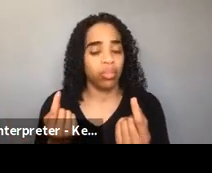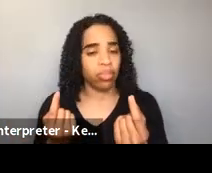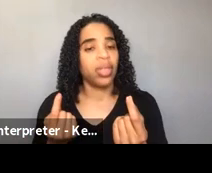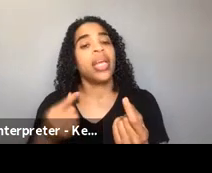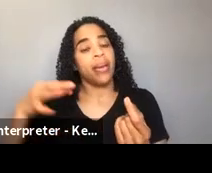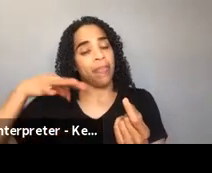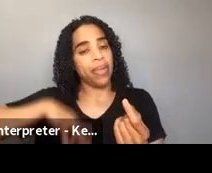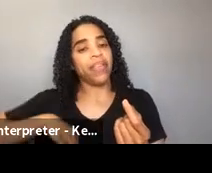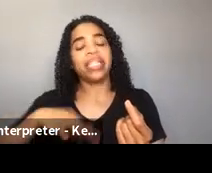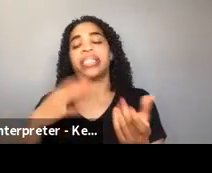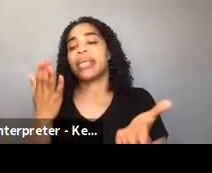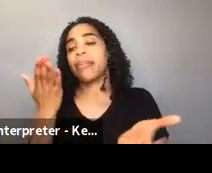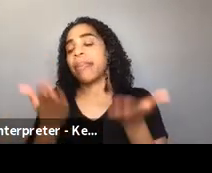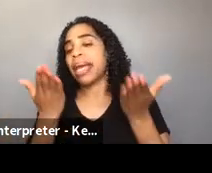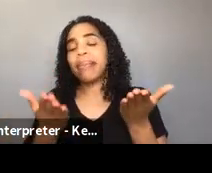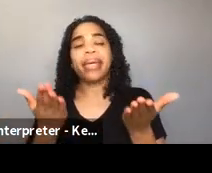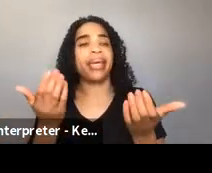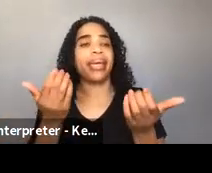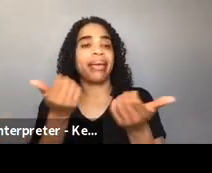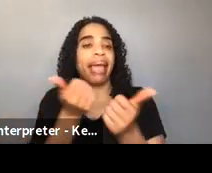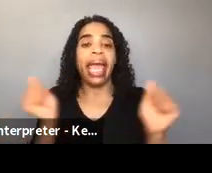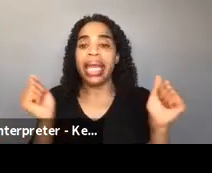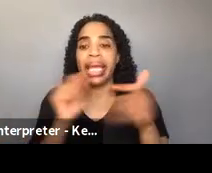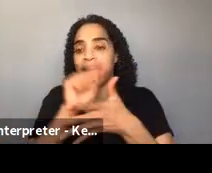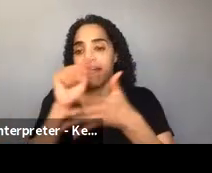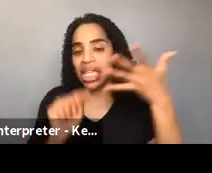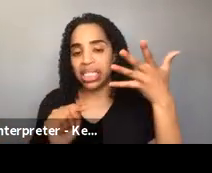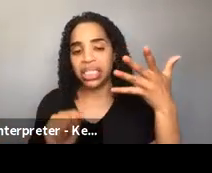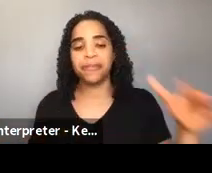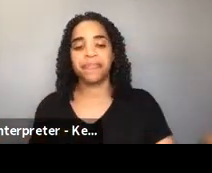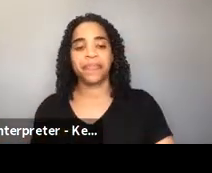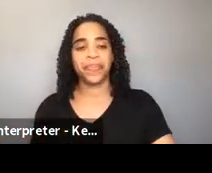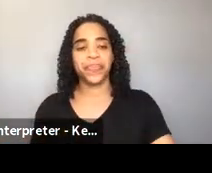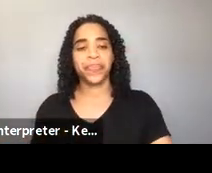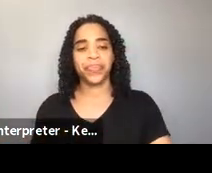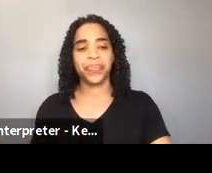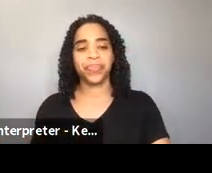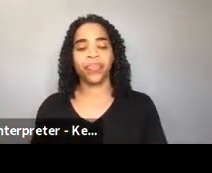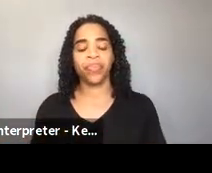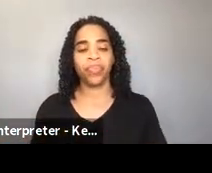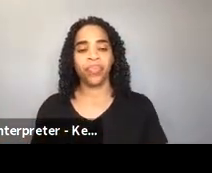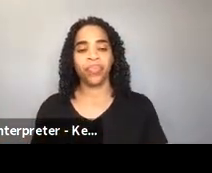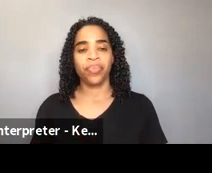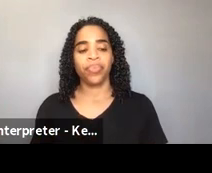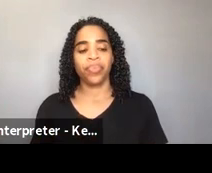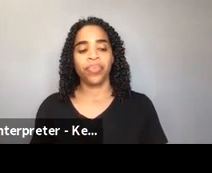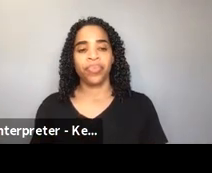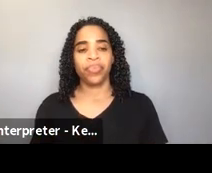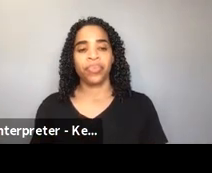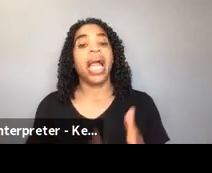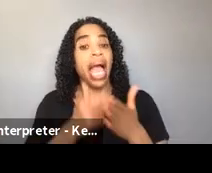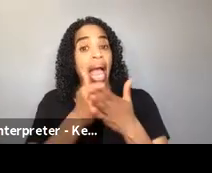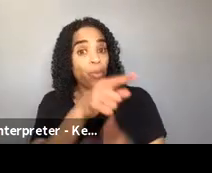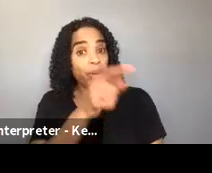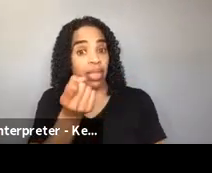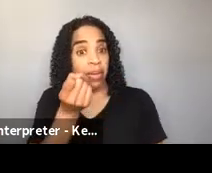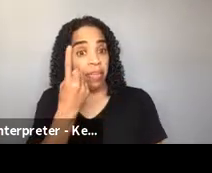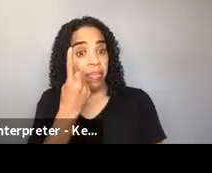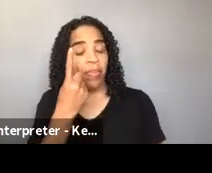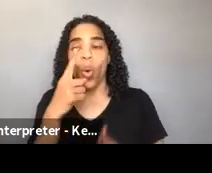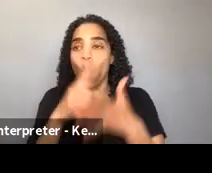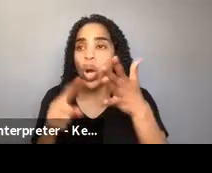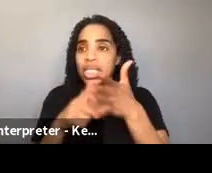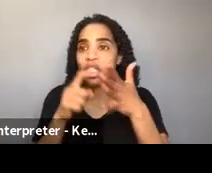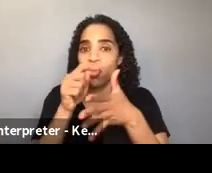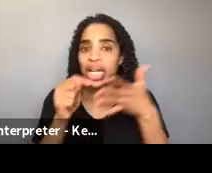assistance may include any or all of the following: assisting individuals in understanding their criteria